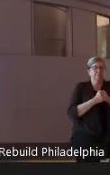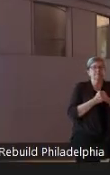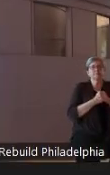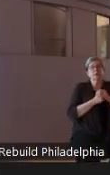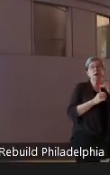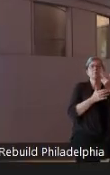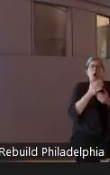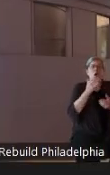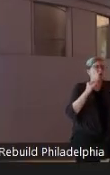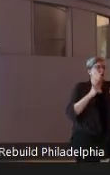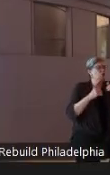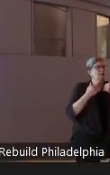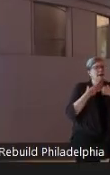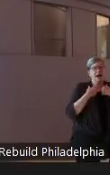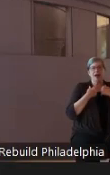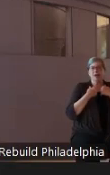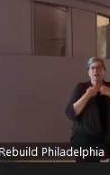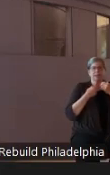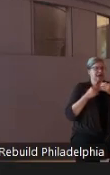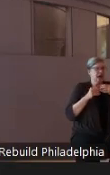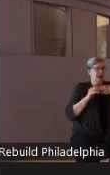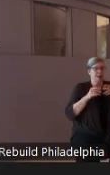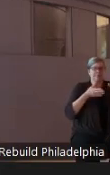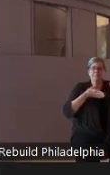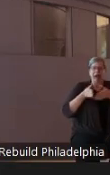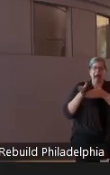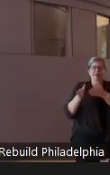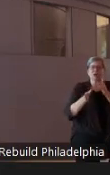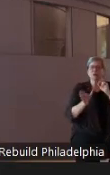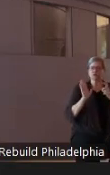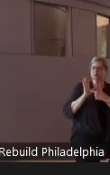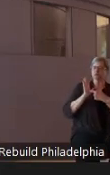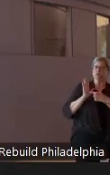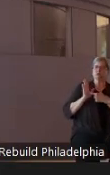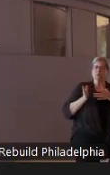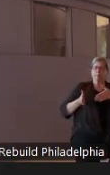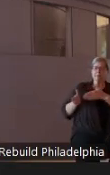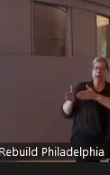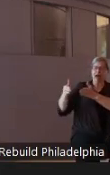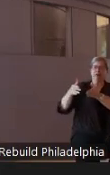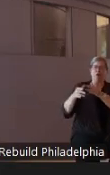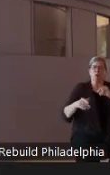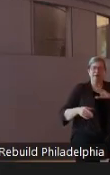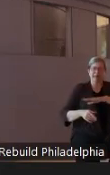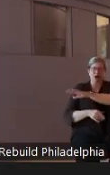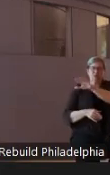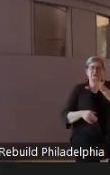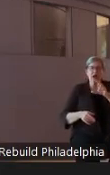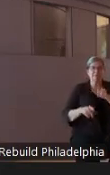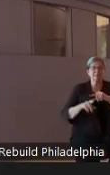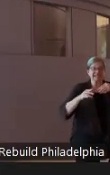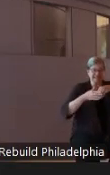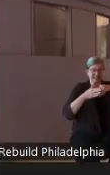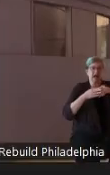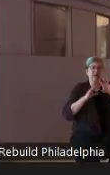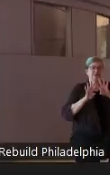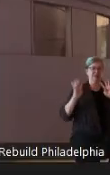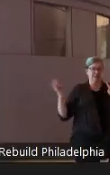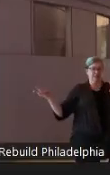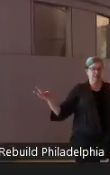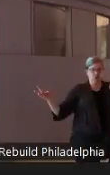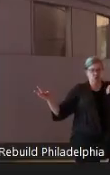also have an identifiable path around the outside of the play equipment area, but inside the